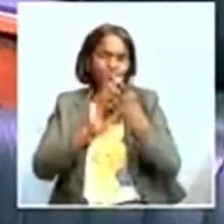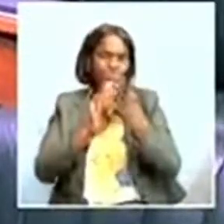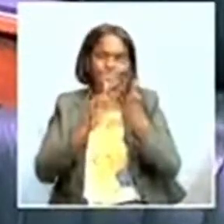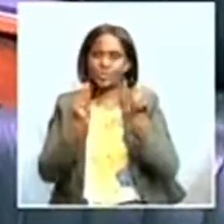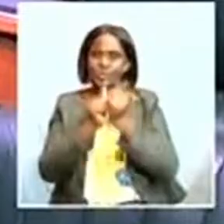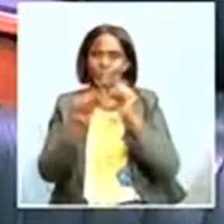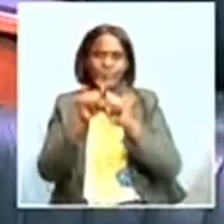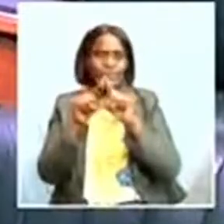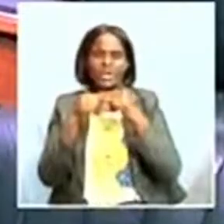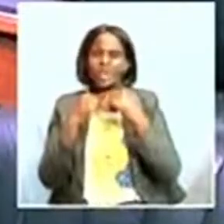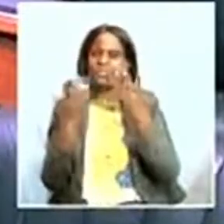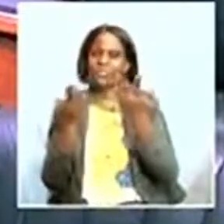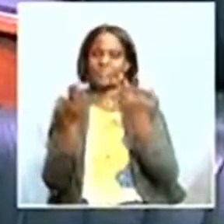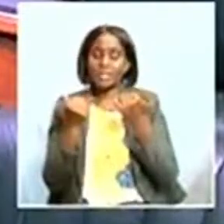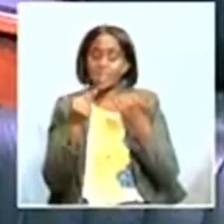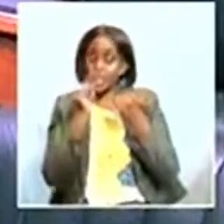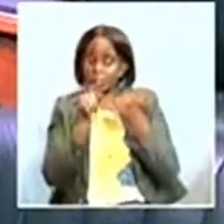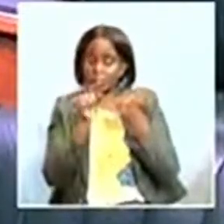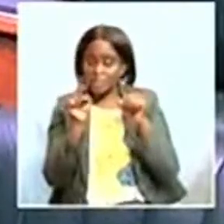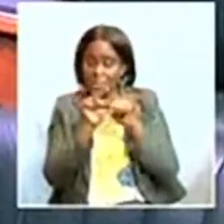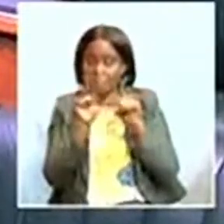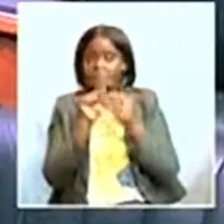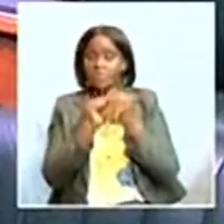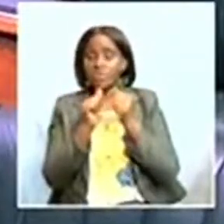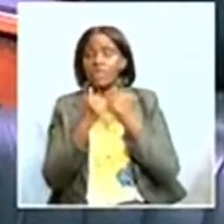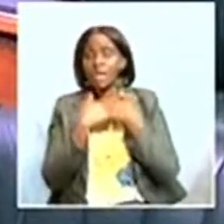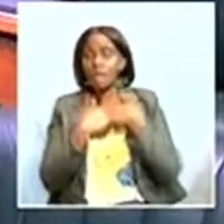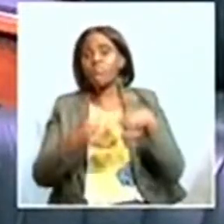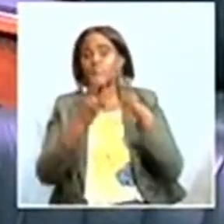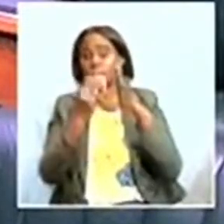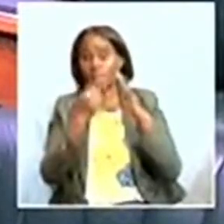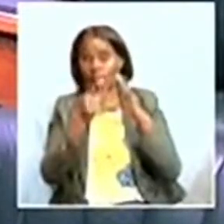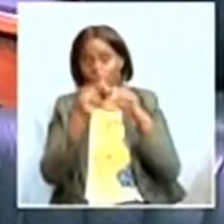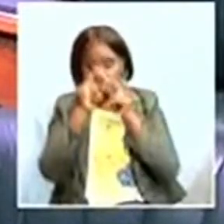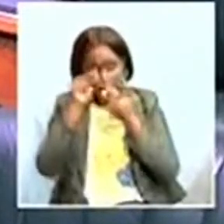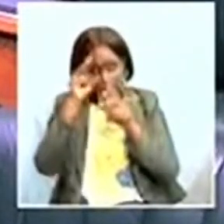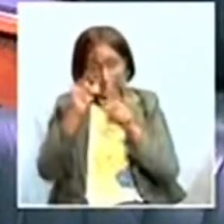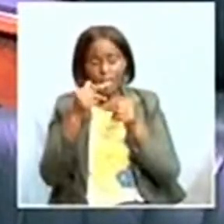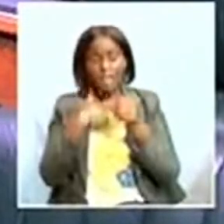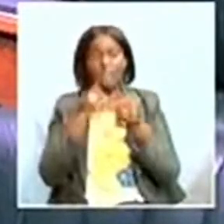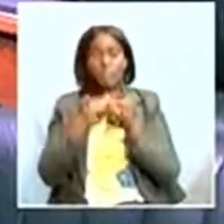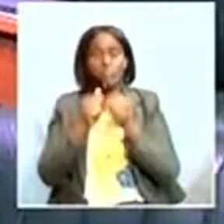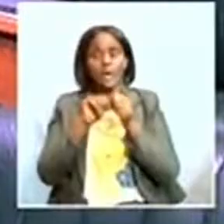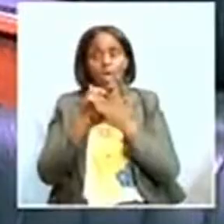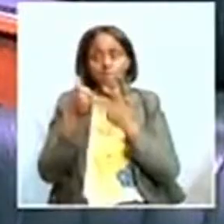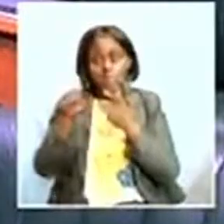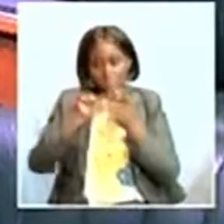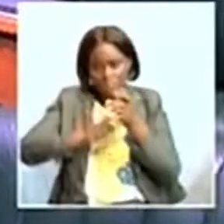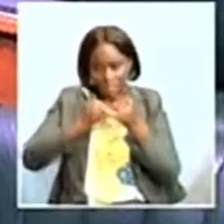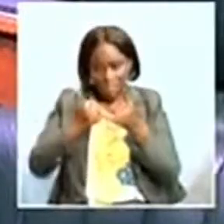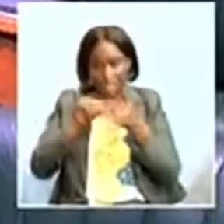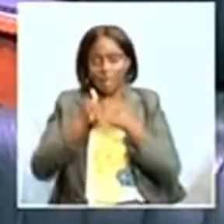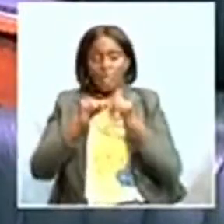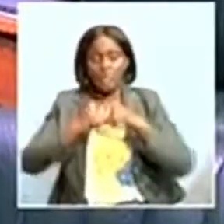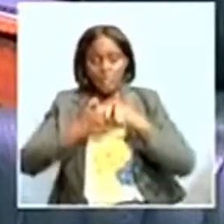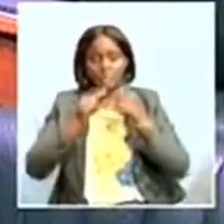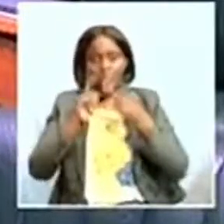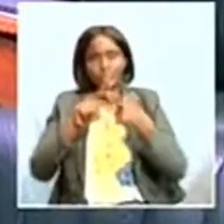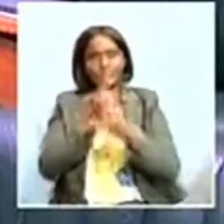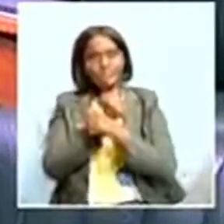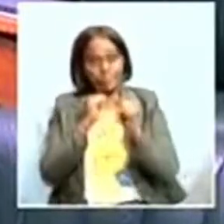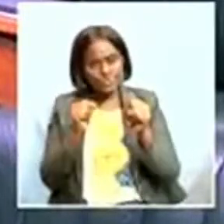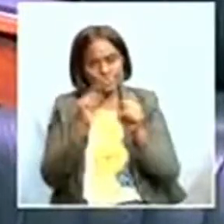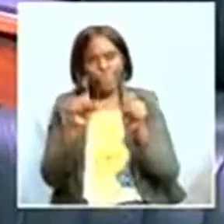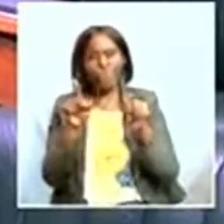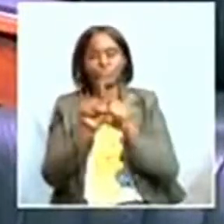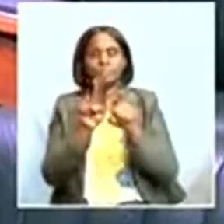post-independence. So this is the problem we're facing, Honorable Minister. How are we going to salvage